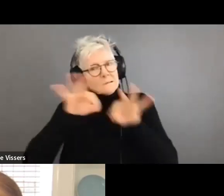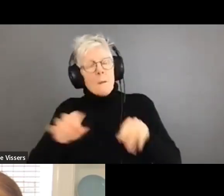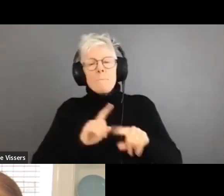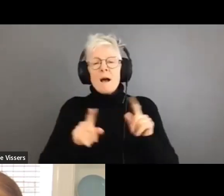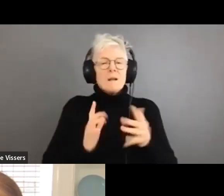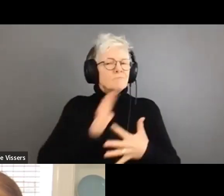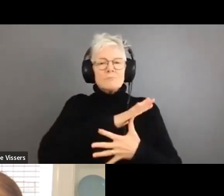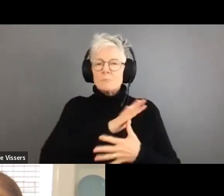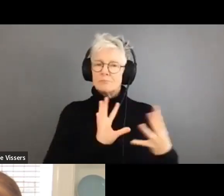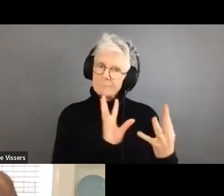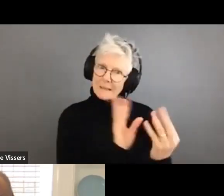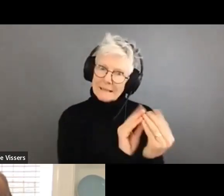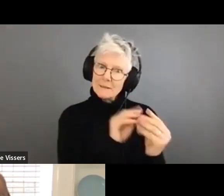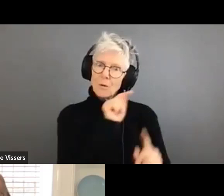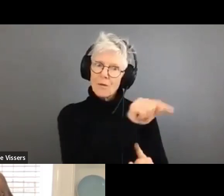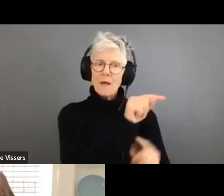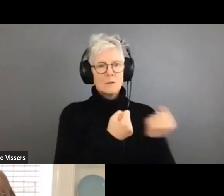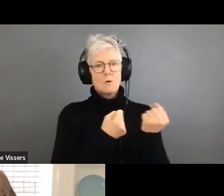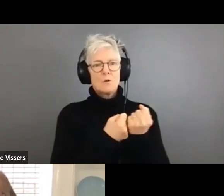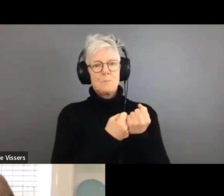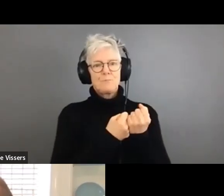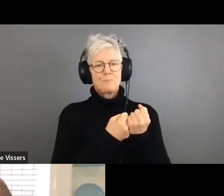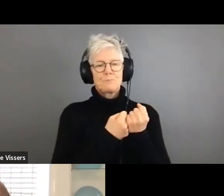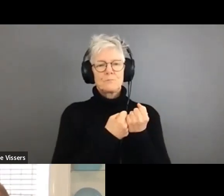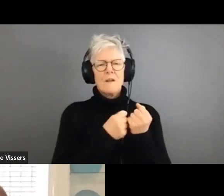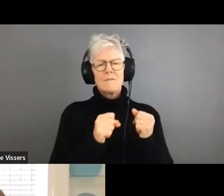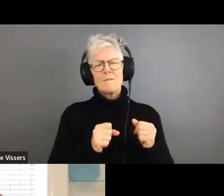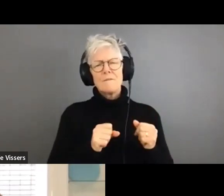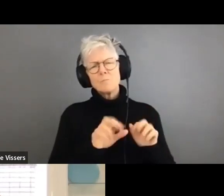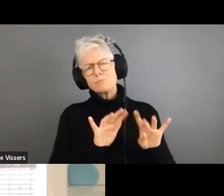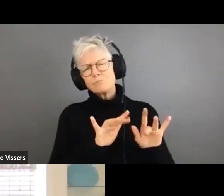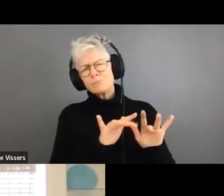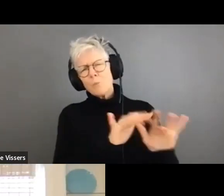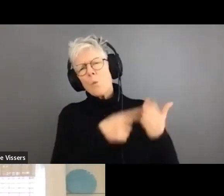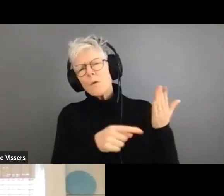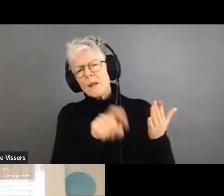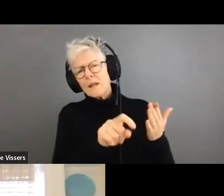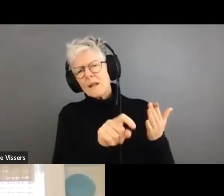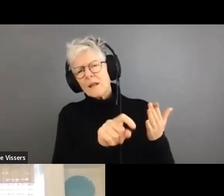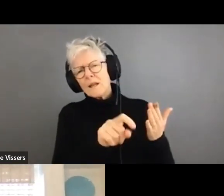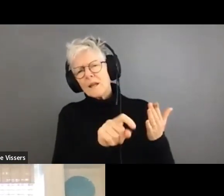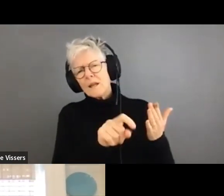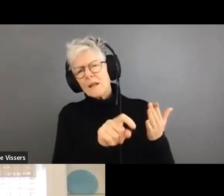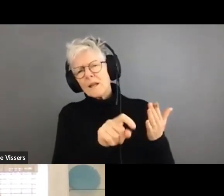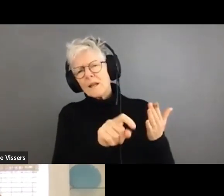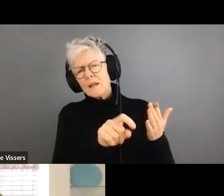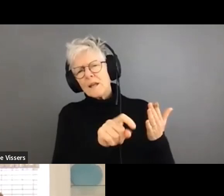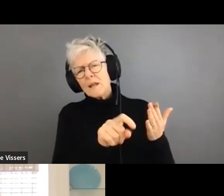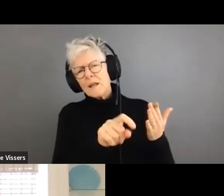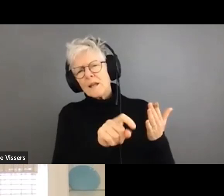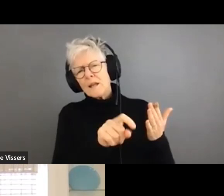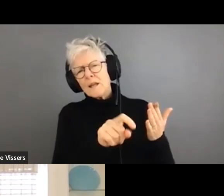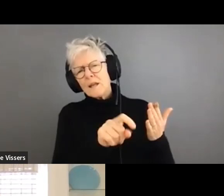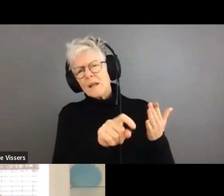a meeting with your potential sponsor and finding out what they need, what are they looking for. As I say, my first question is always, what's